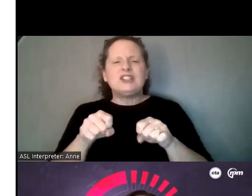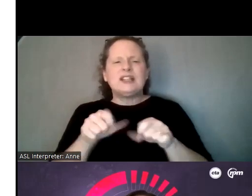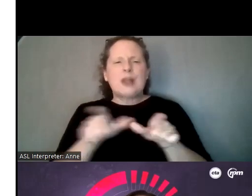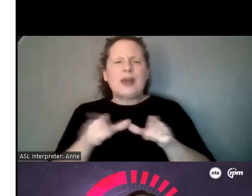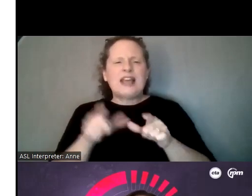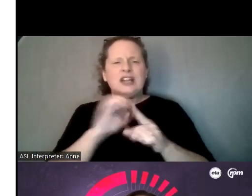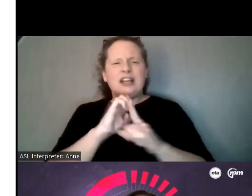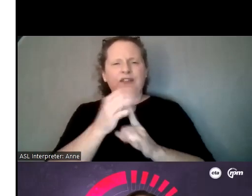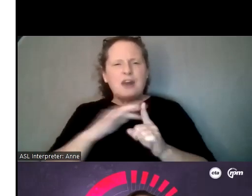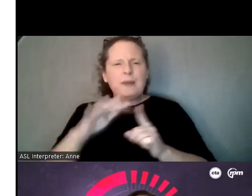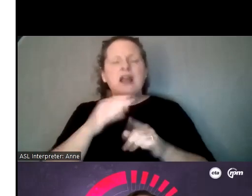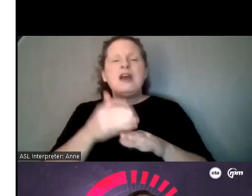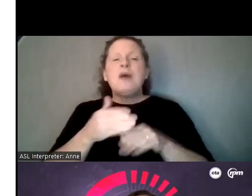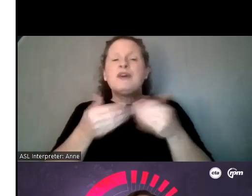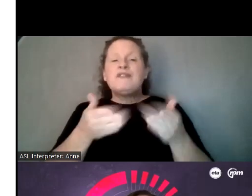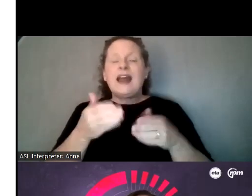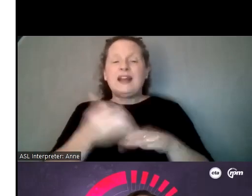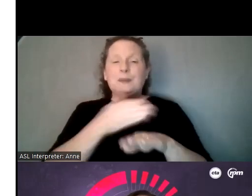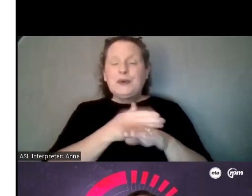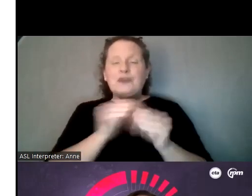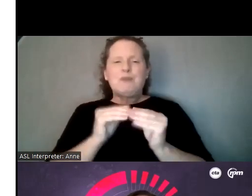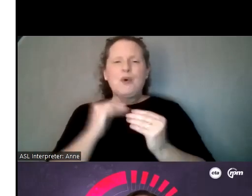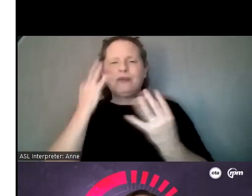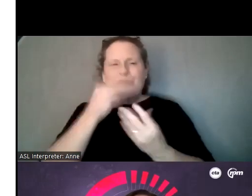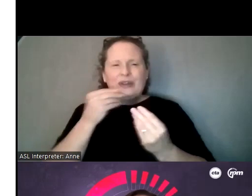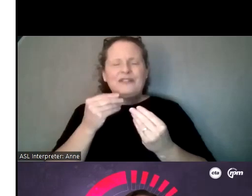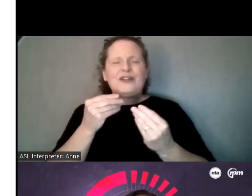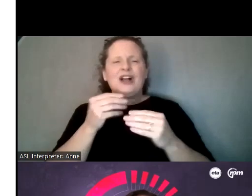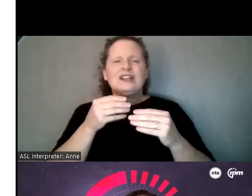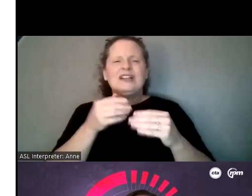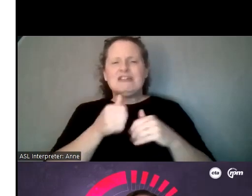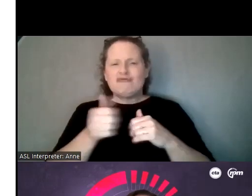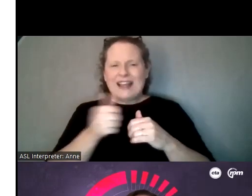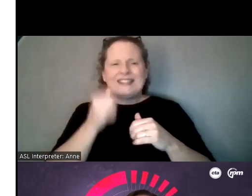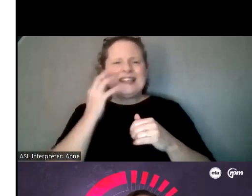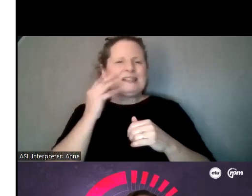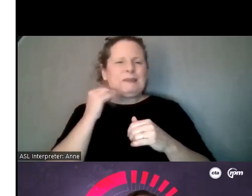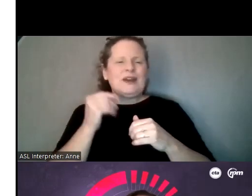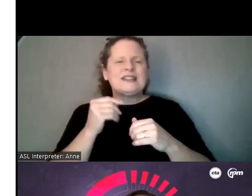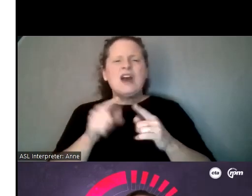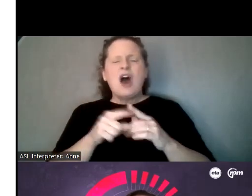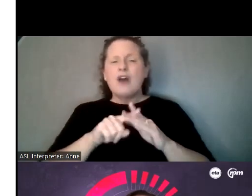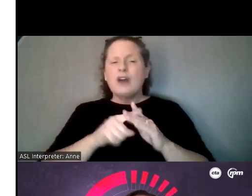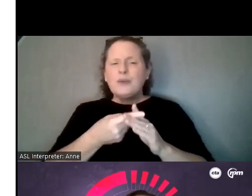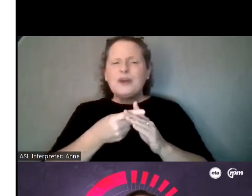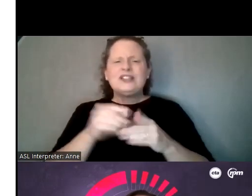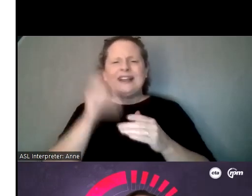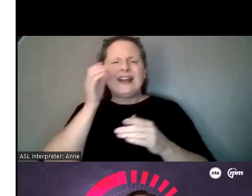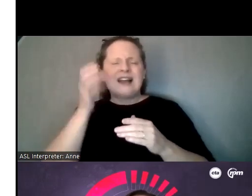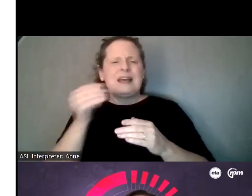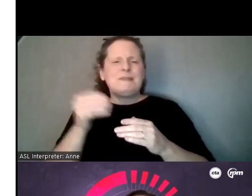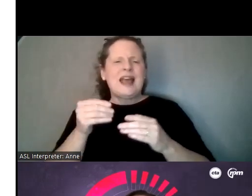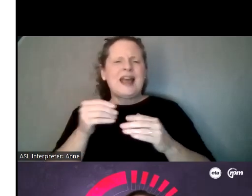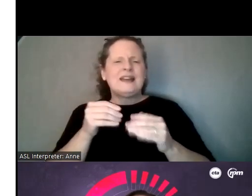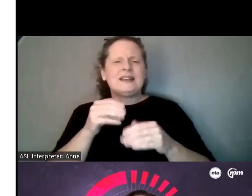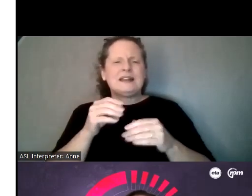transit experience, are original in concept and execution, and are fabricated of safe, highly